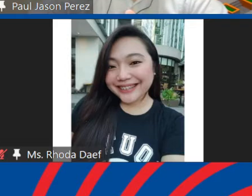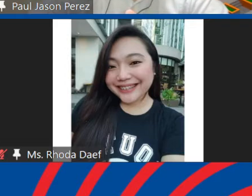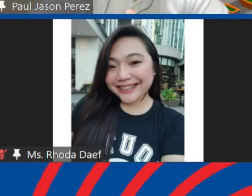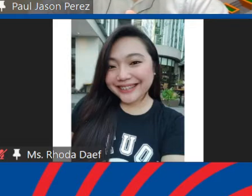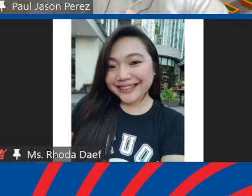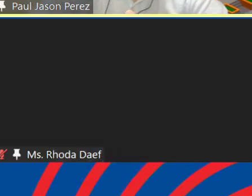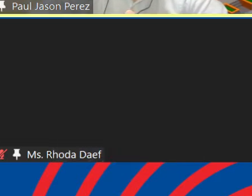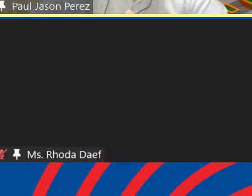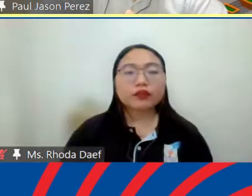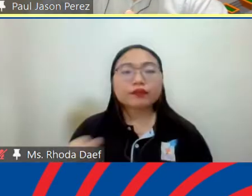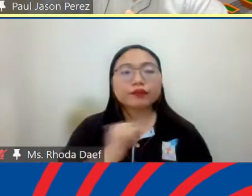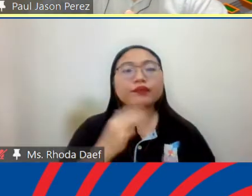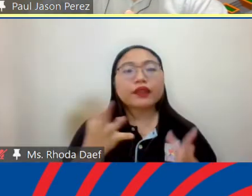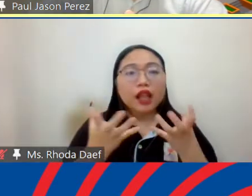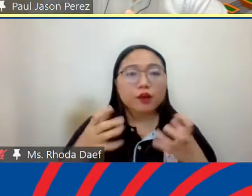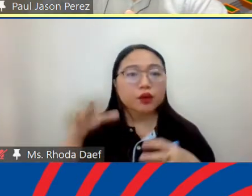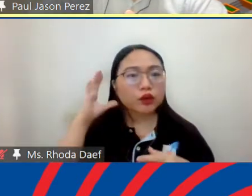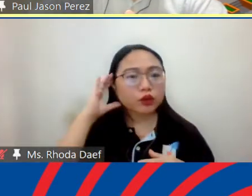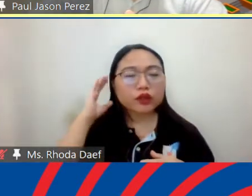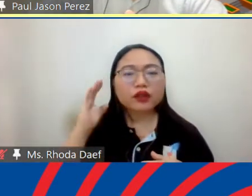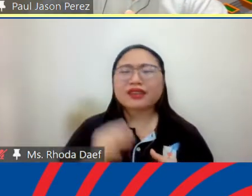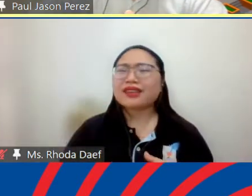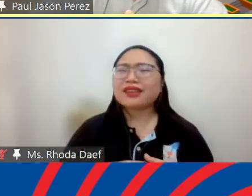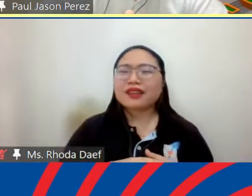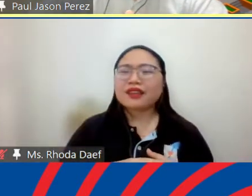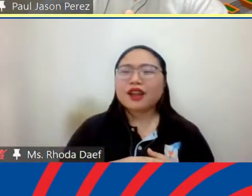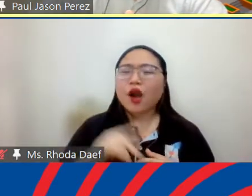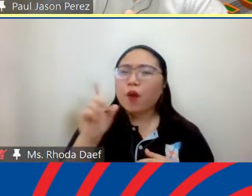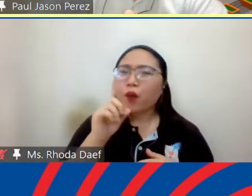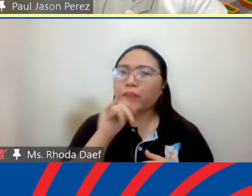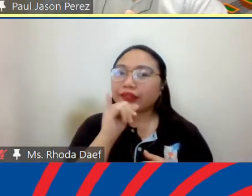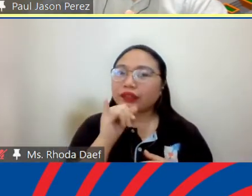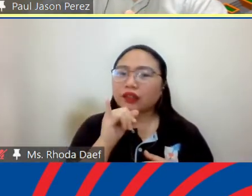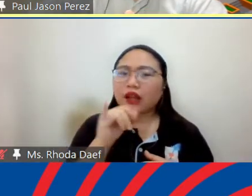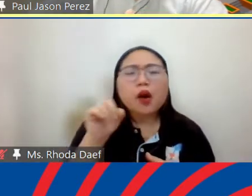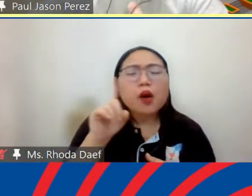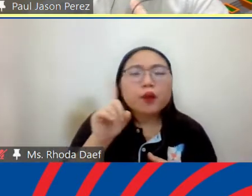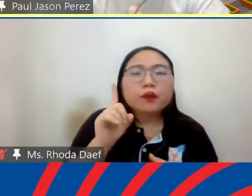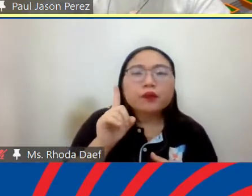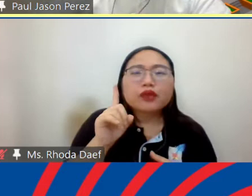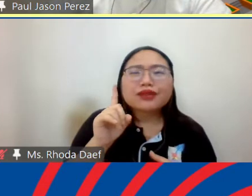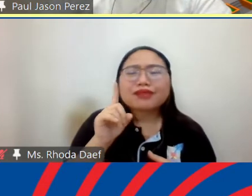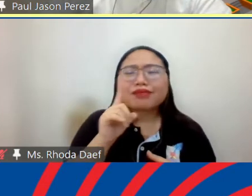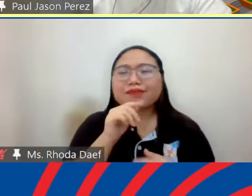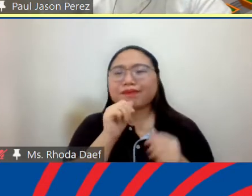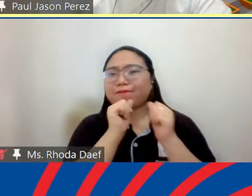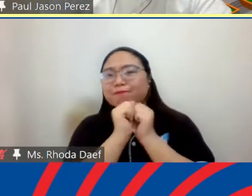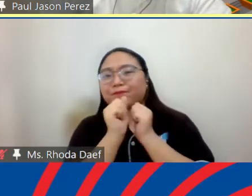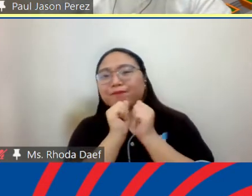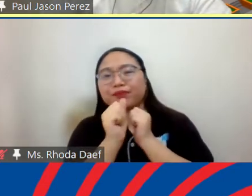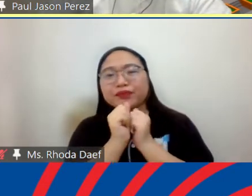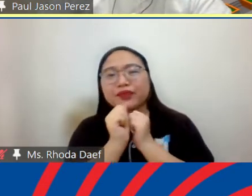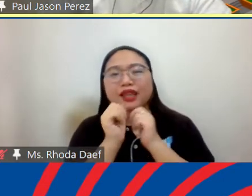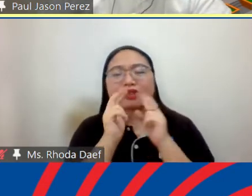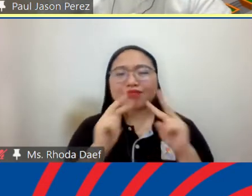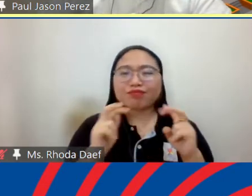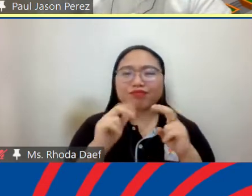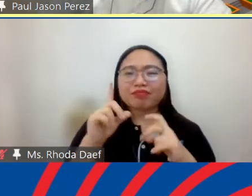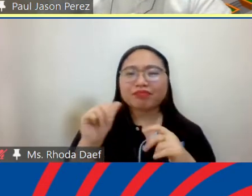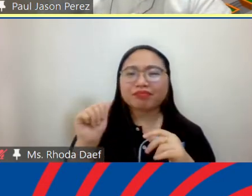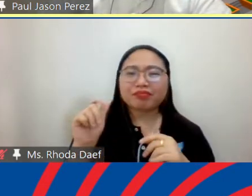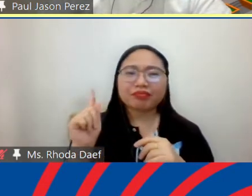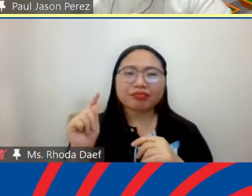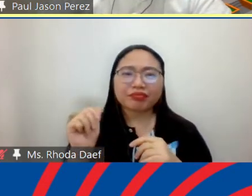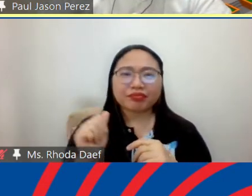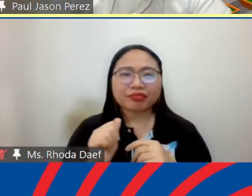I want to know what you think of when you hear research data. Ano po ba sa tingin nyo ang research data? So if you are still